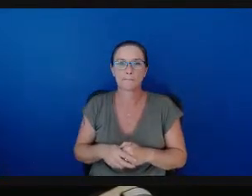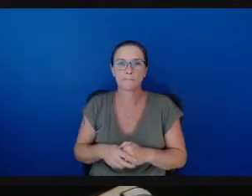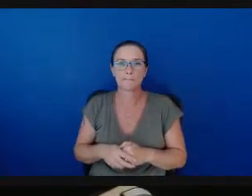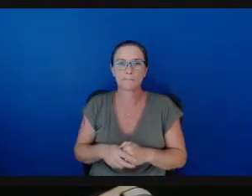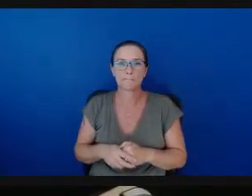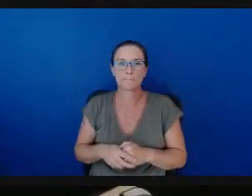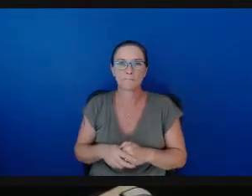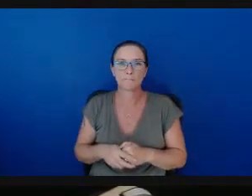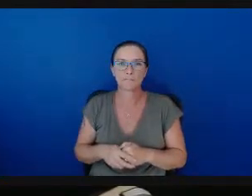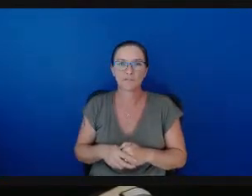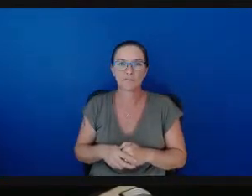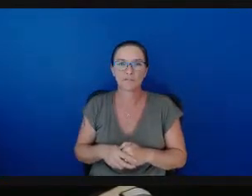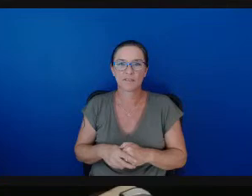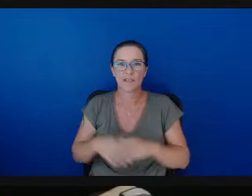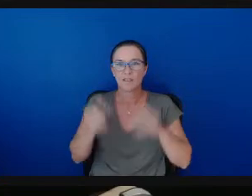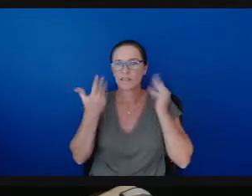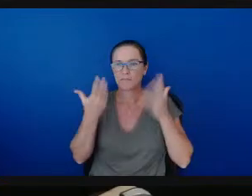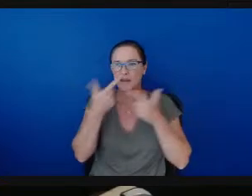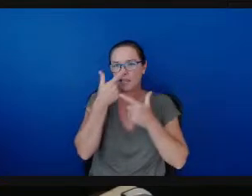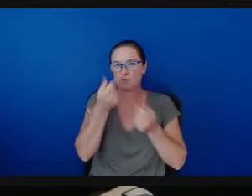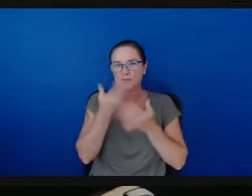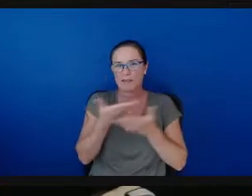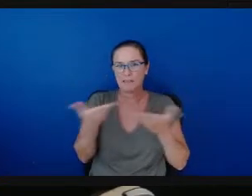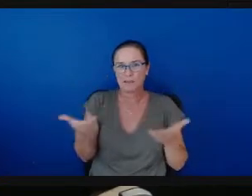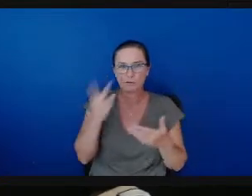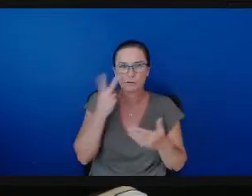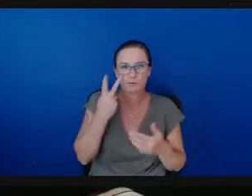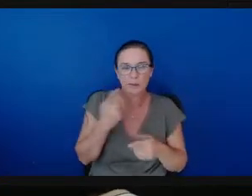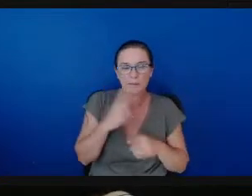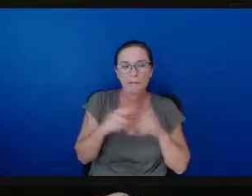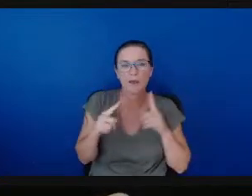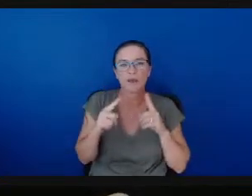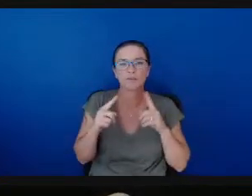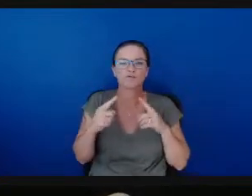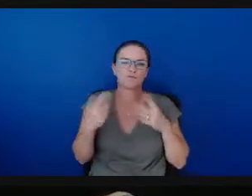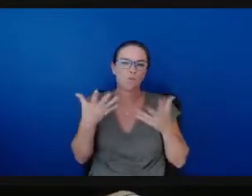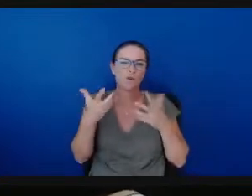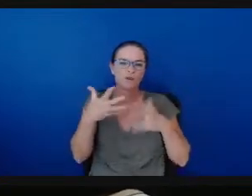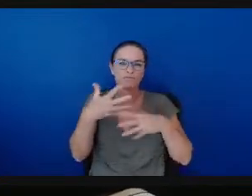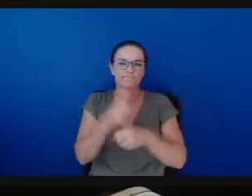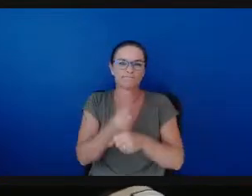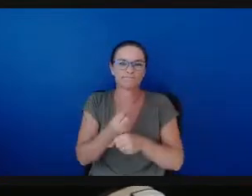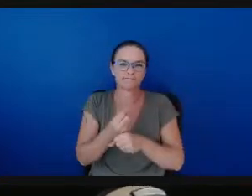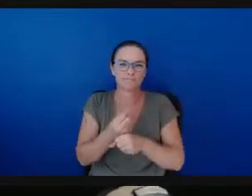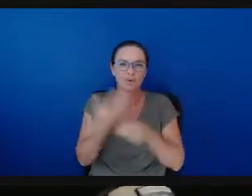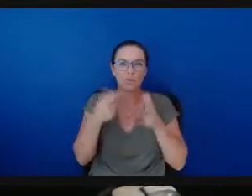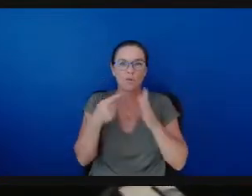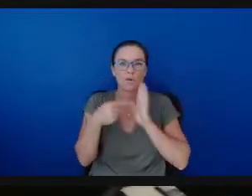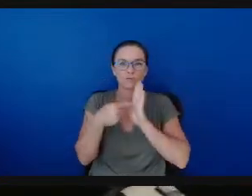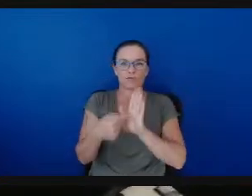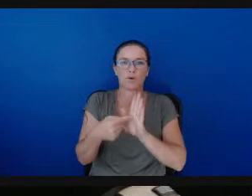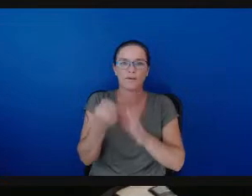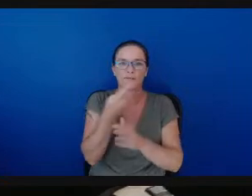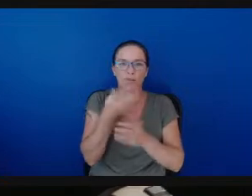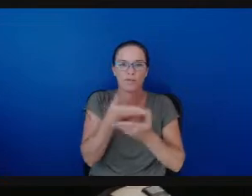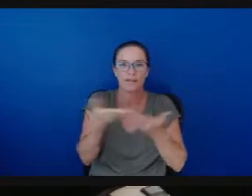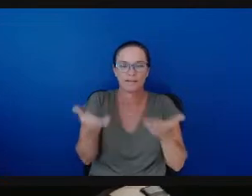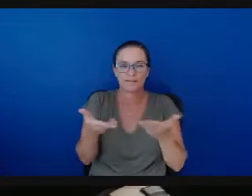There's all kinds of interesting things to look at, but to try to keep it brief and point out a few things. One is that